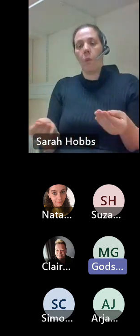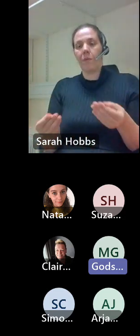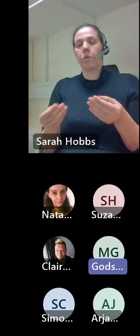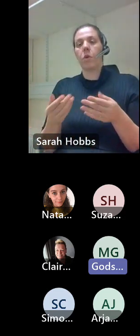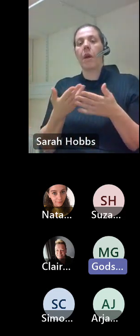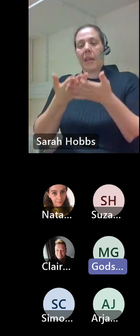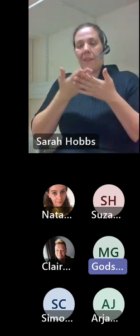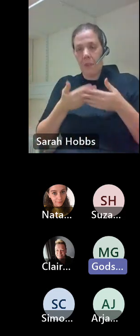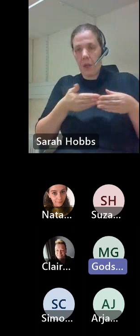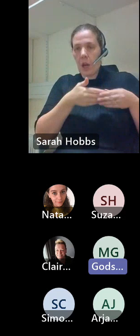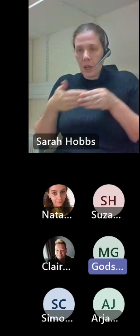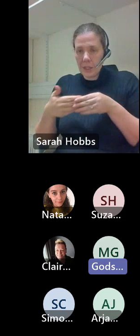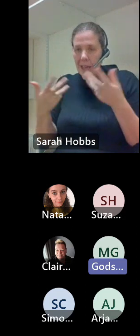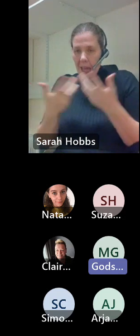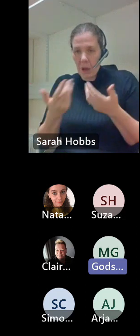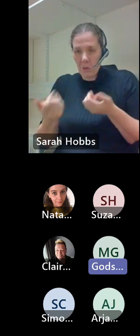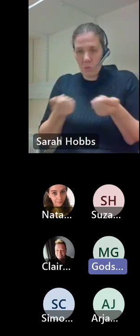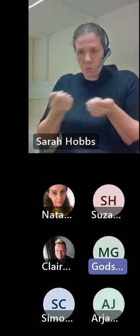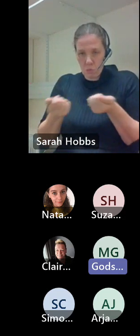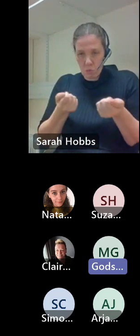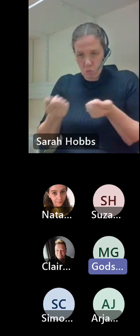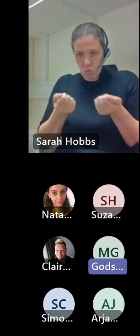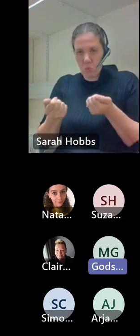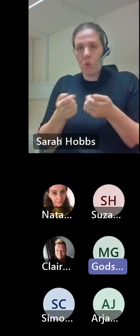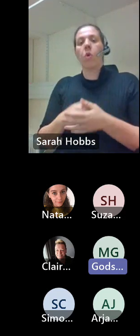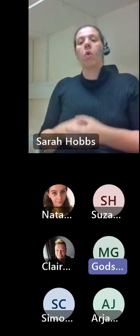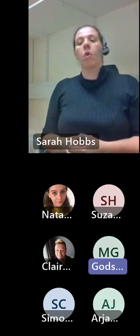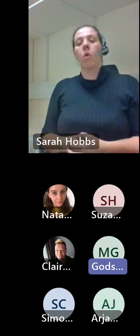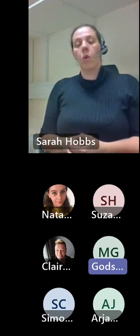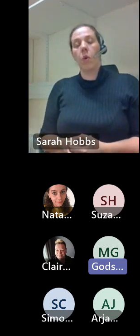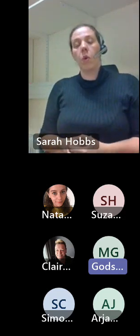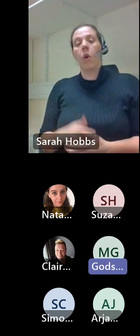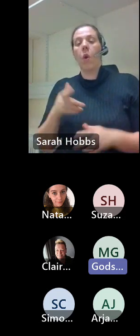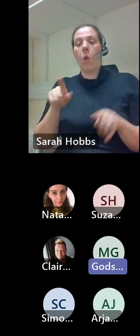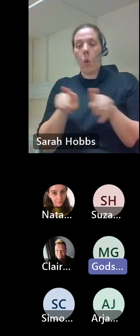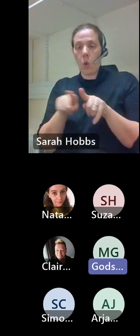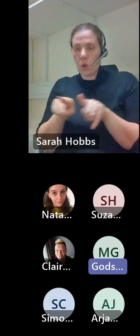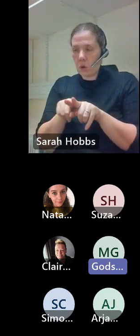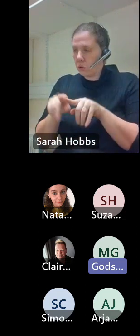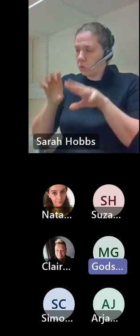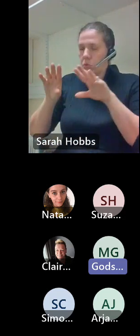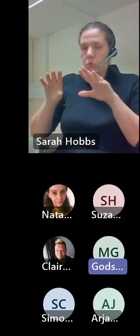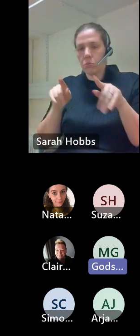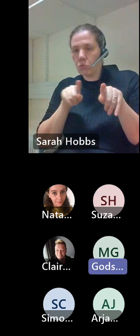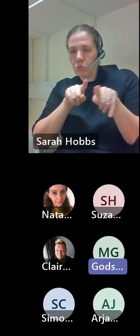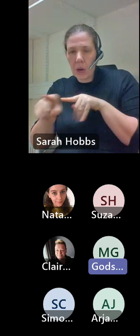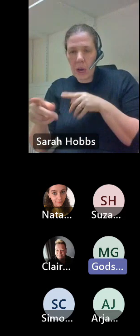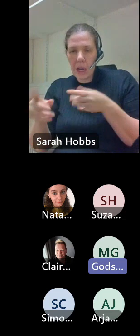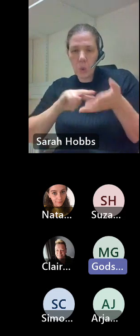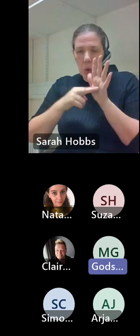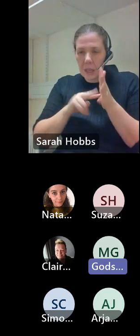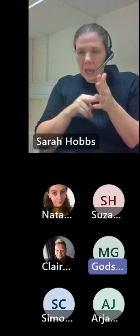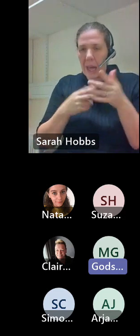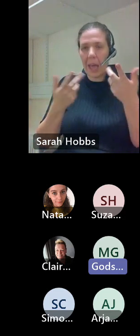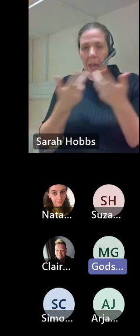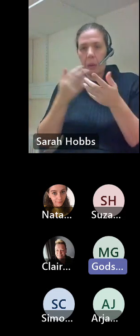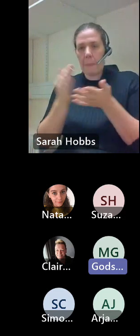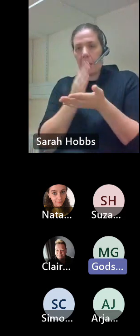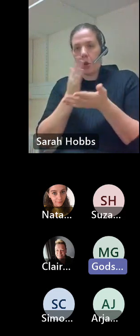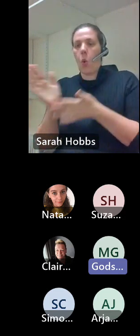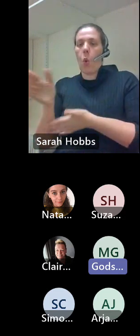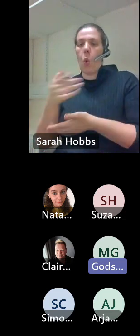guidance and possible elements of pursue interrogation so that we can start going through a incident